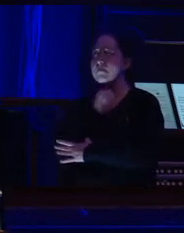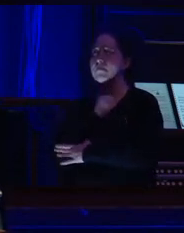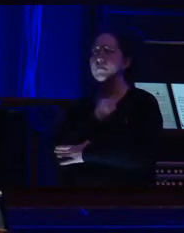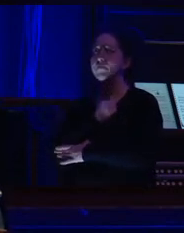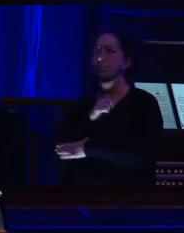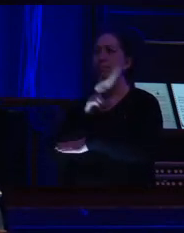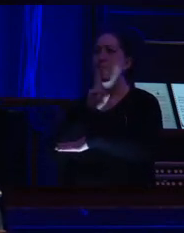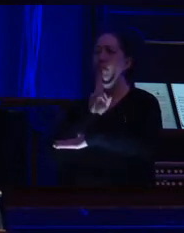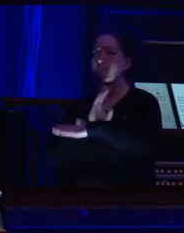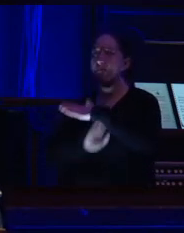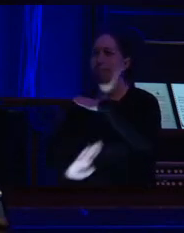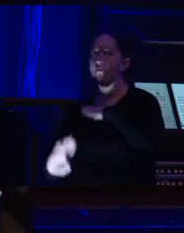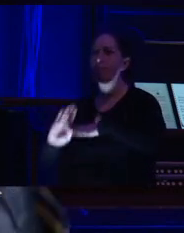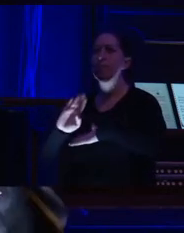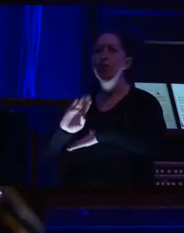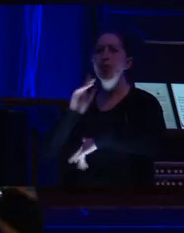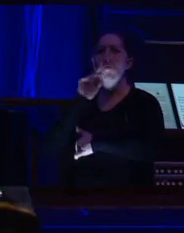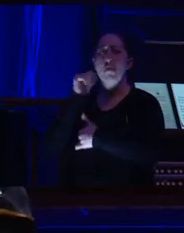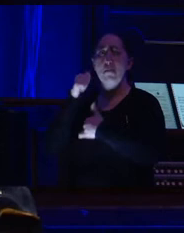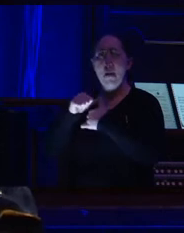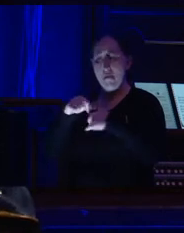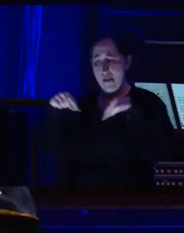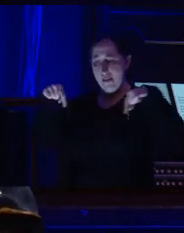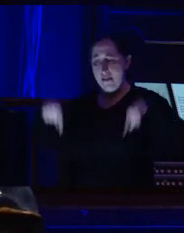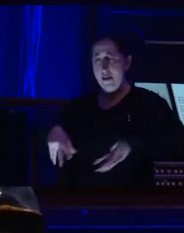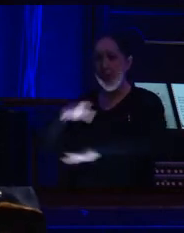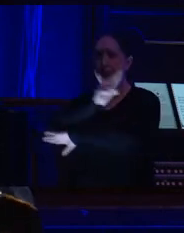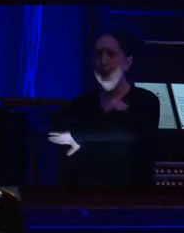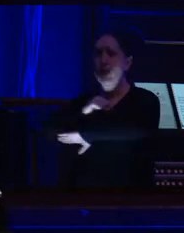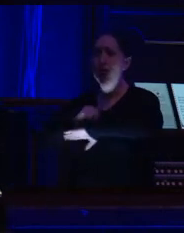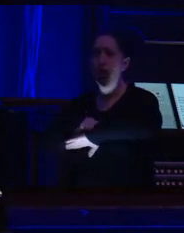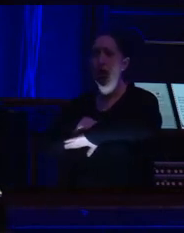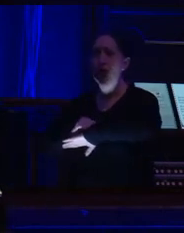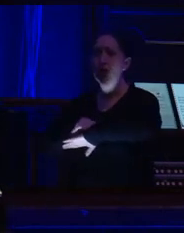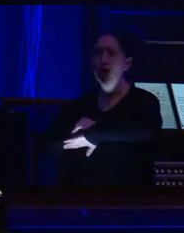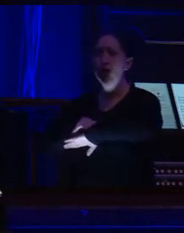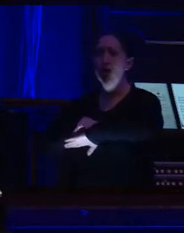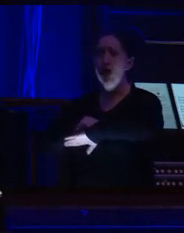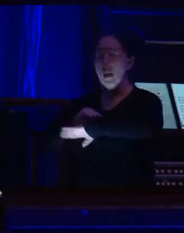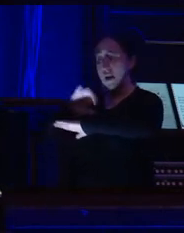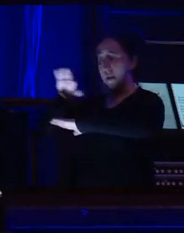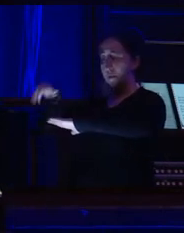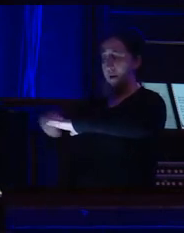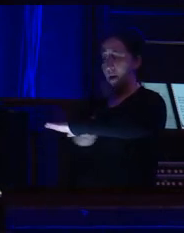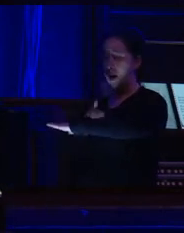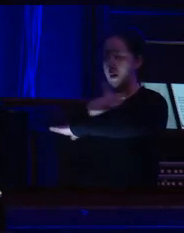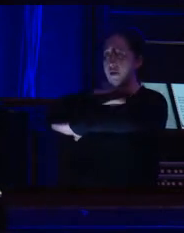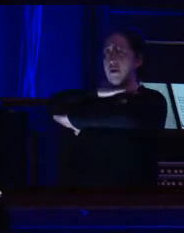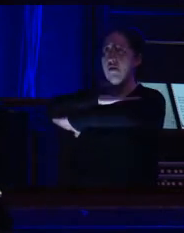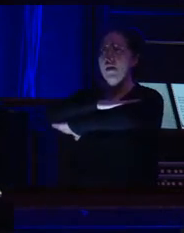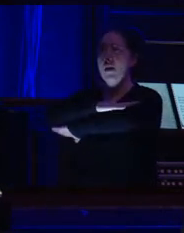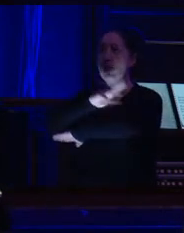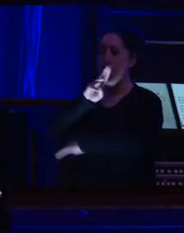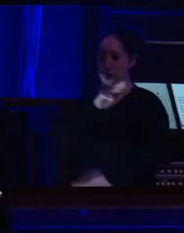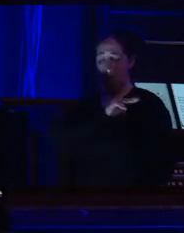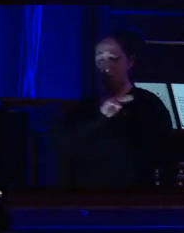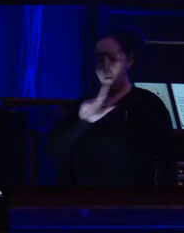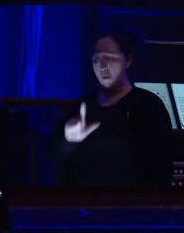Let us remember, it was on this stage, behind this lectern, that Martin Luther